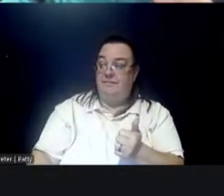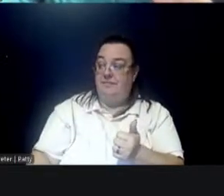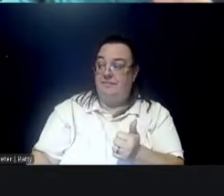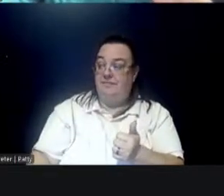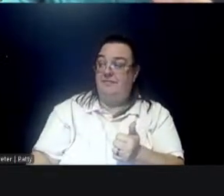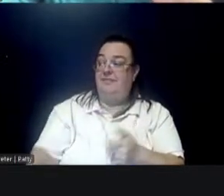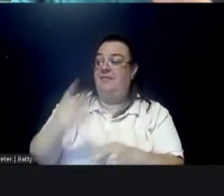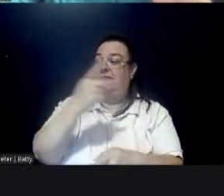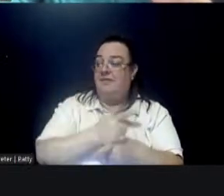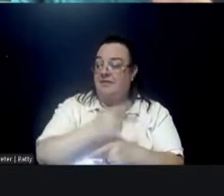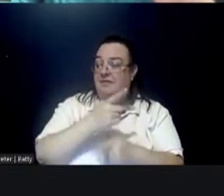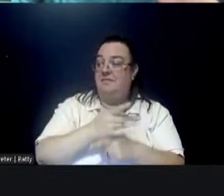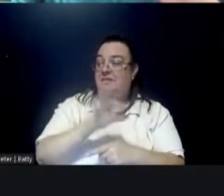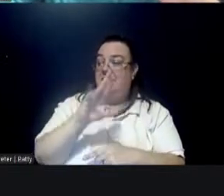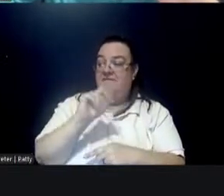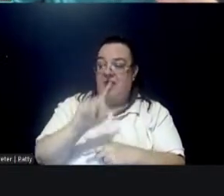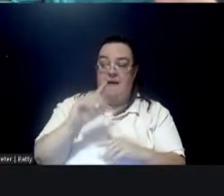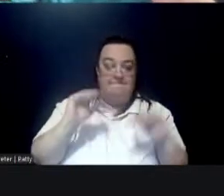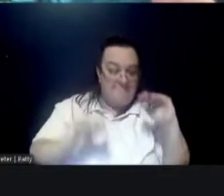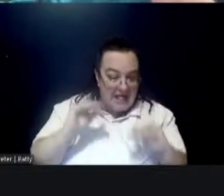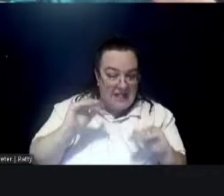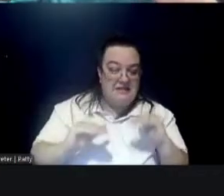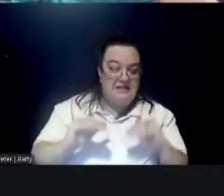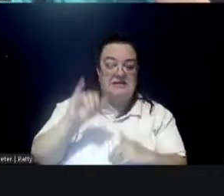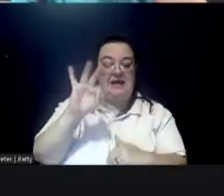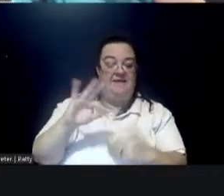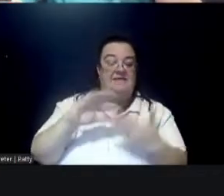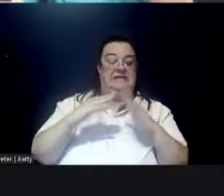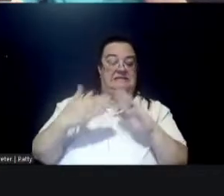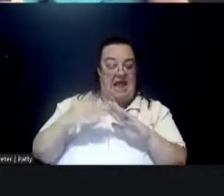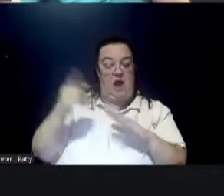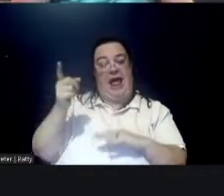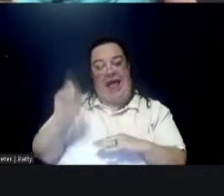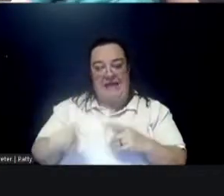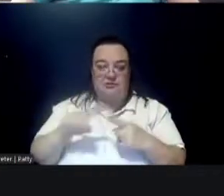the town has to shut down, but I mean, historically,